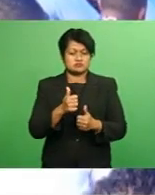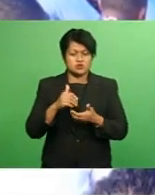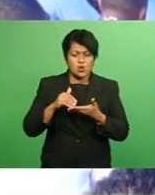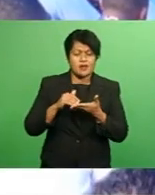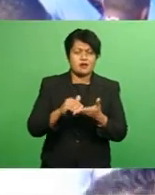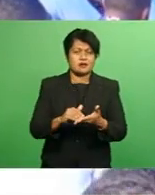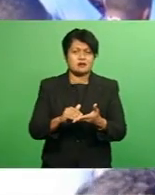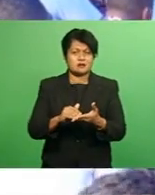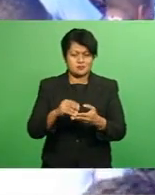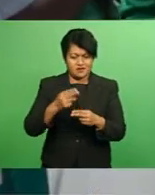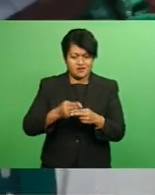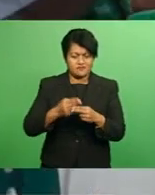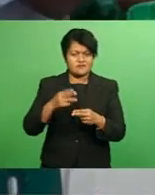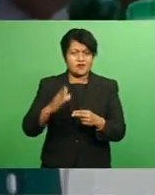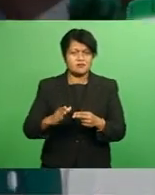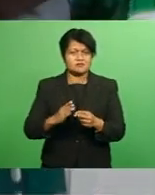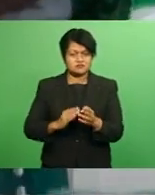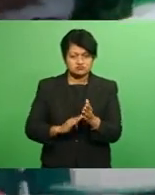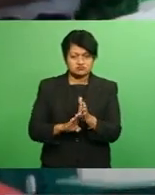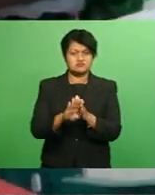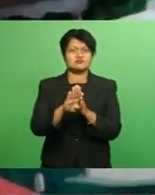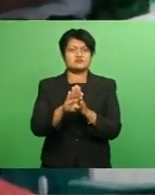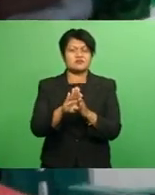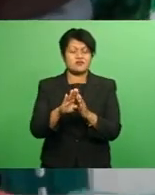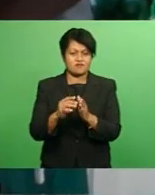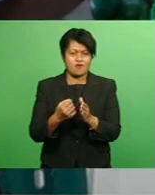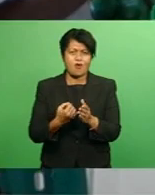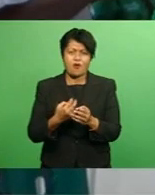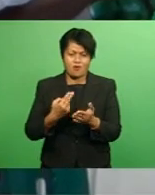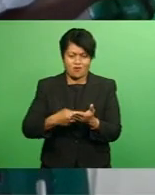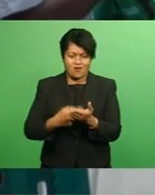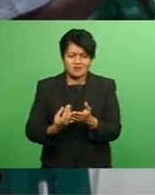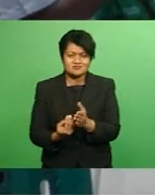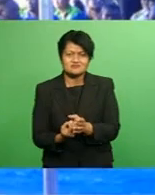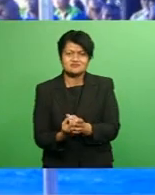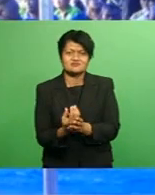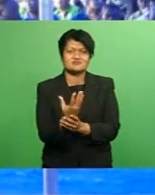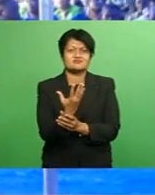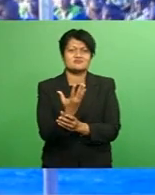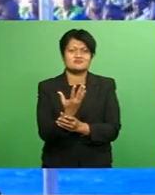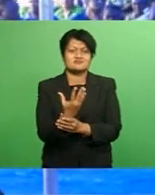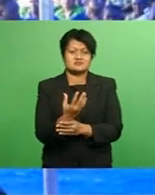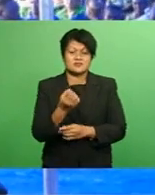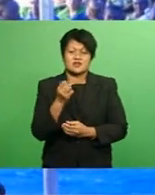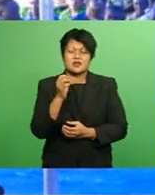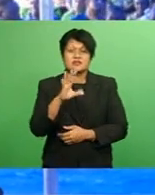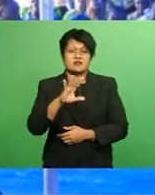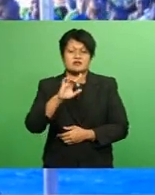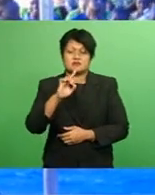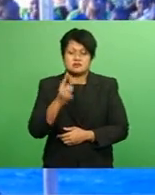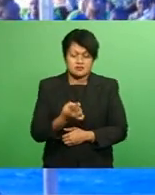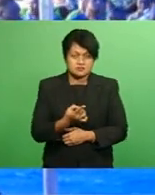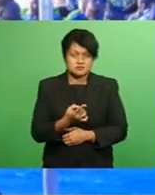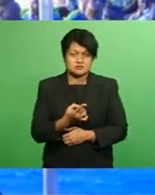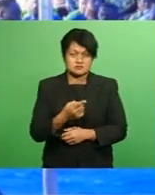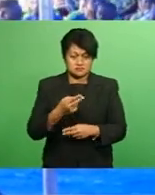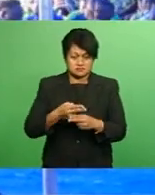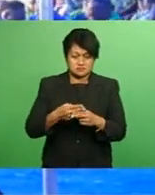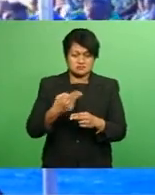cash in on the growing demand for rice. There are 10,500 hectares, I